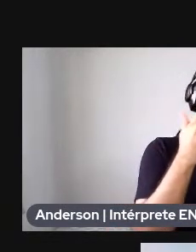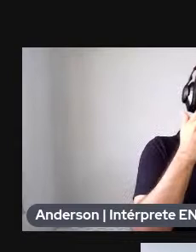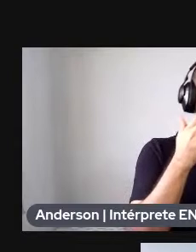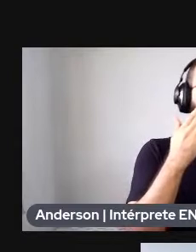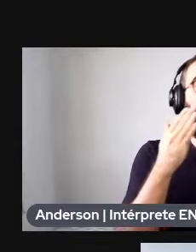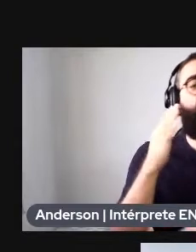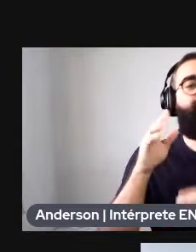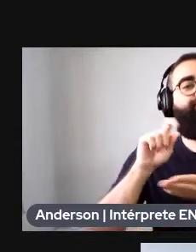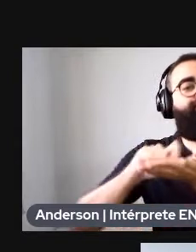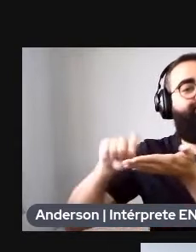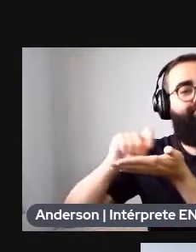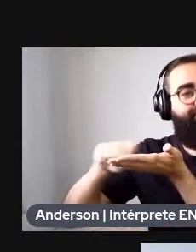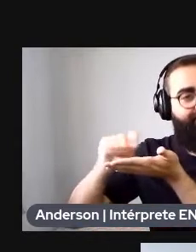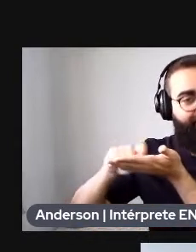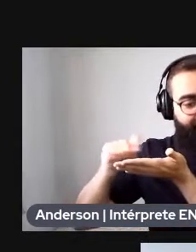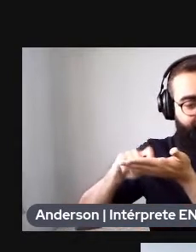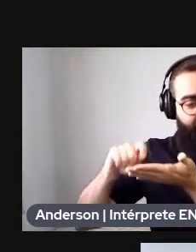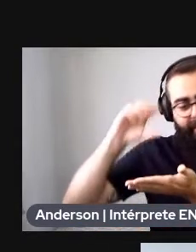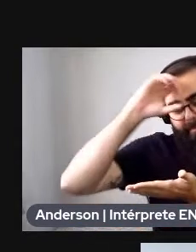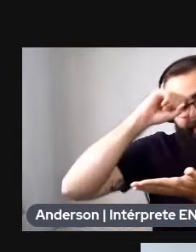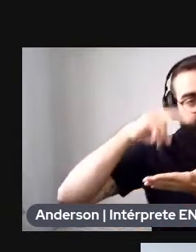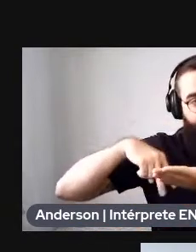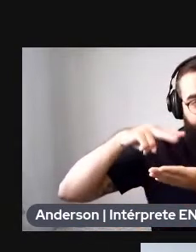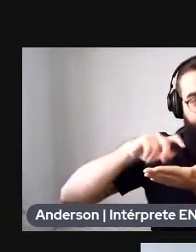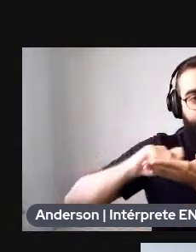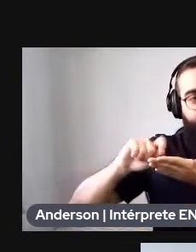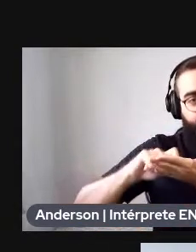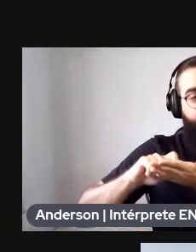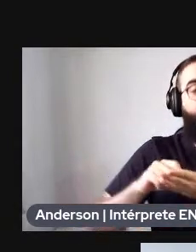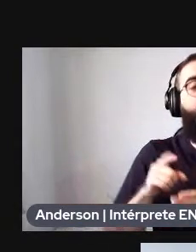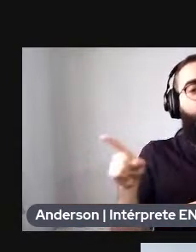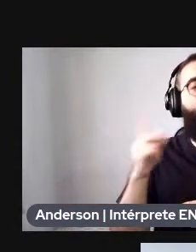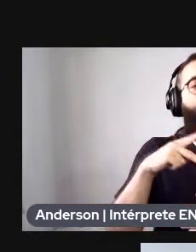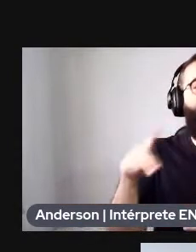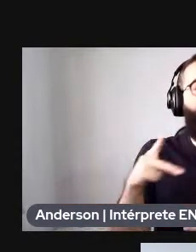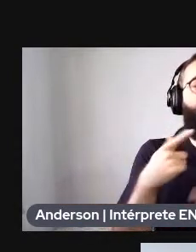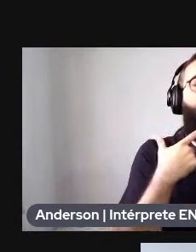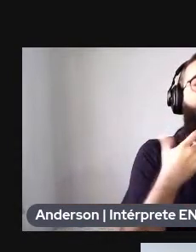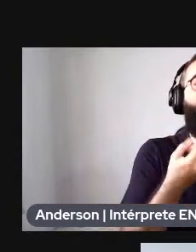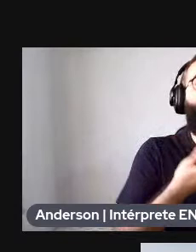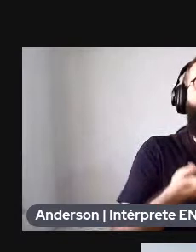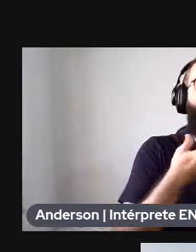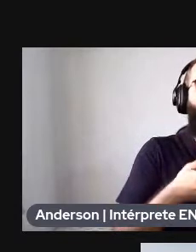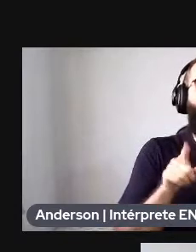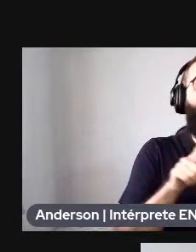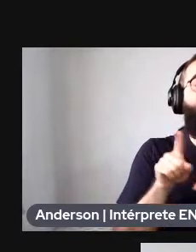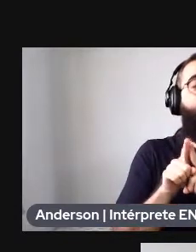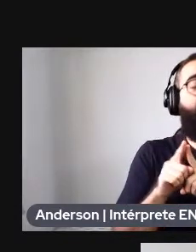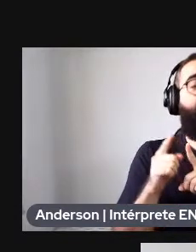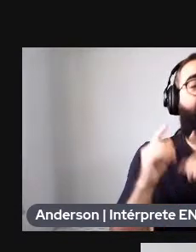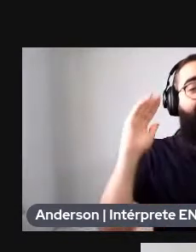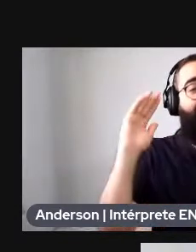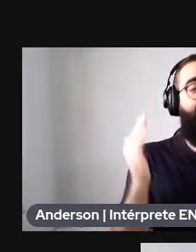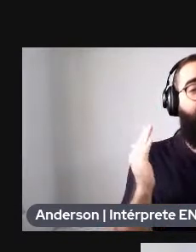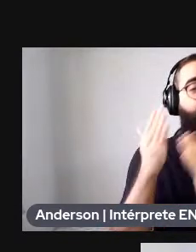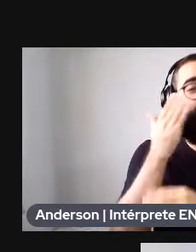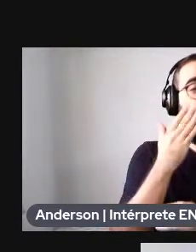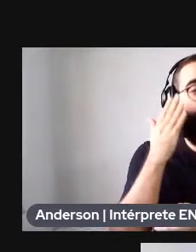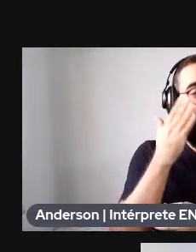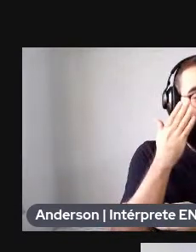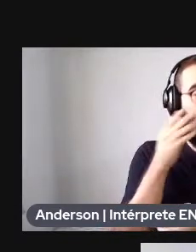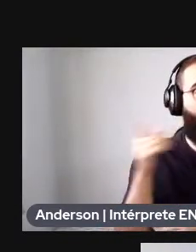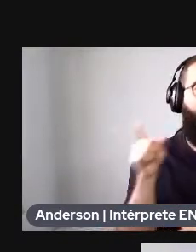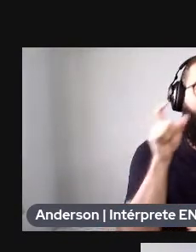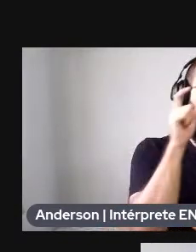in the scientific areas of applied linguistics and discourse analysis, and his main areas of interest are